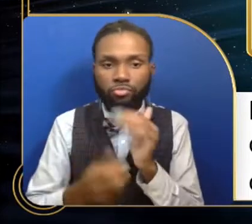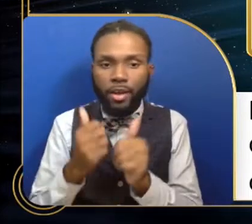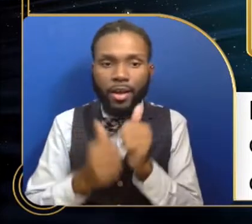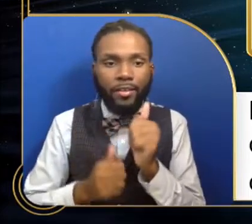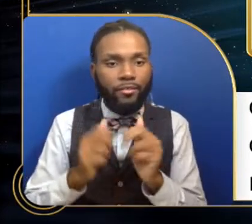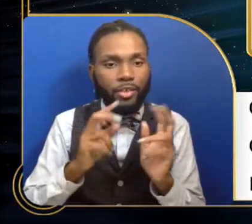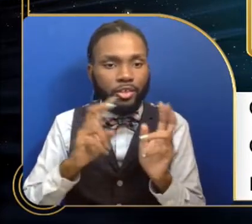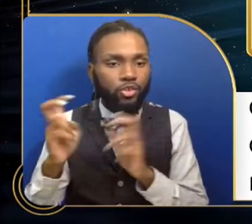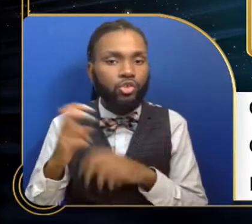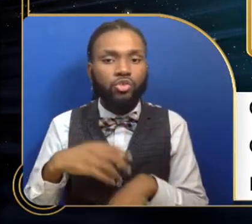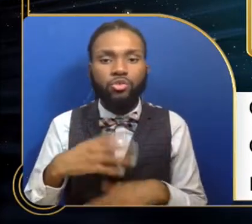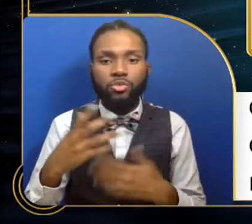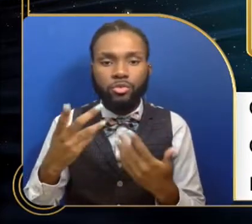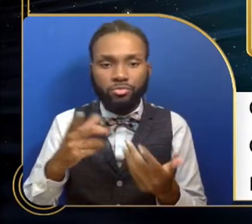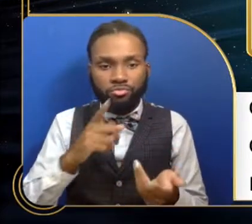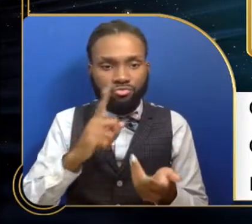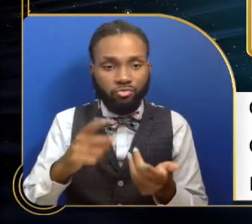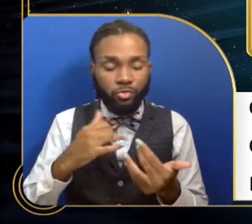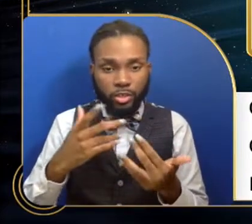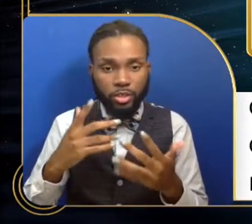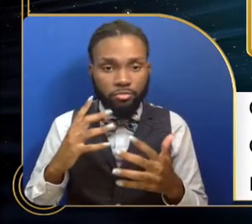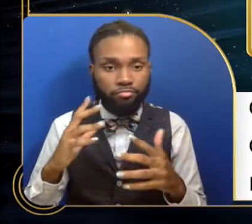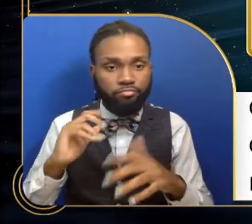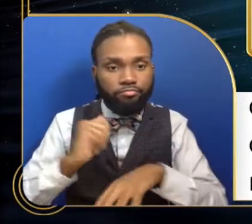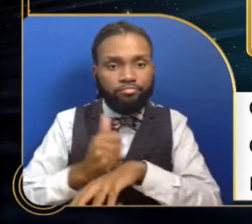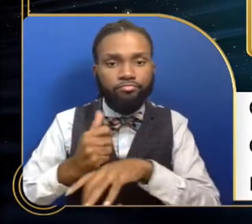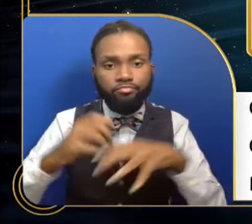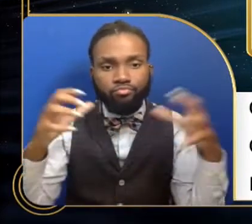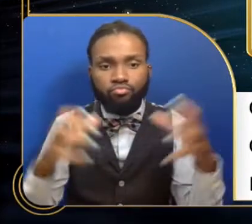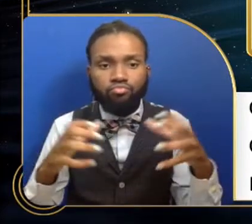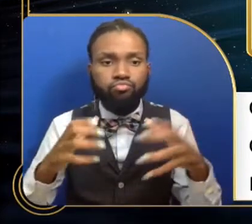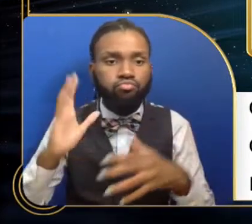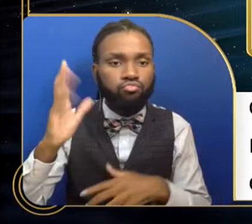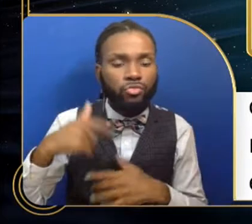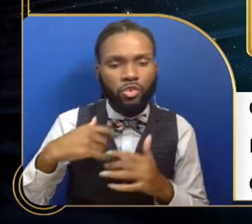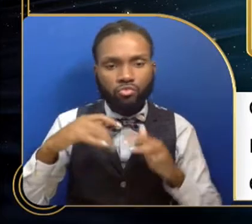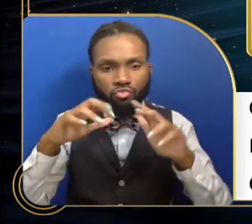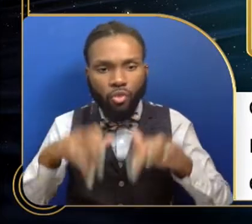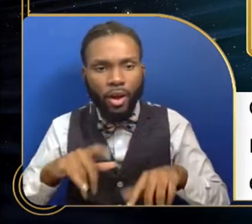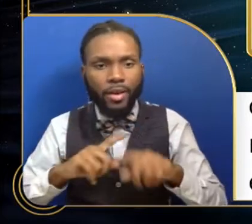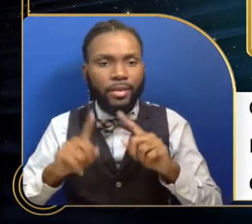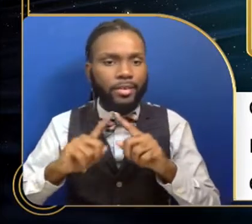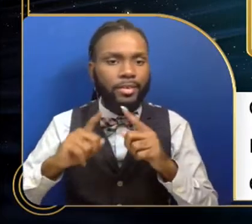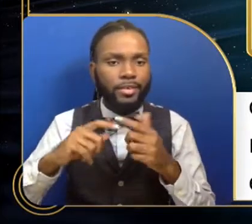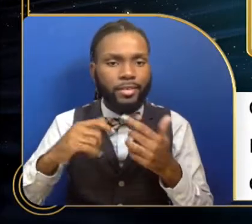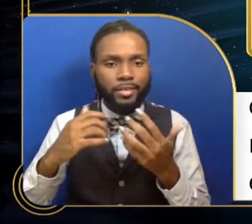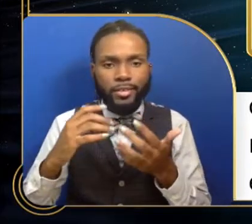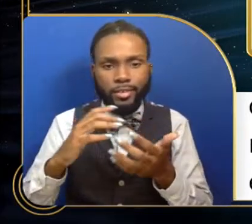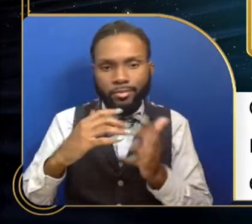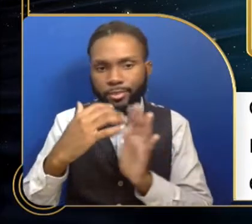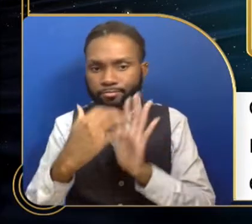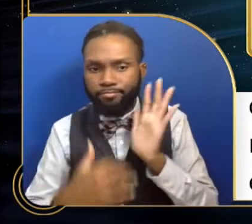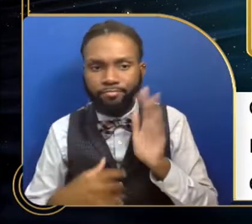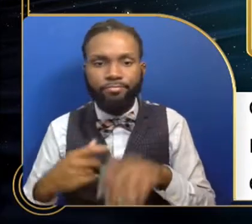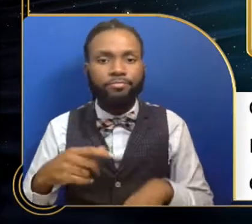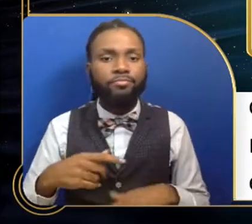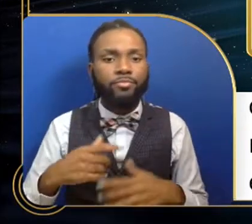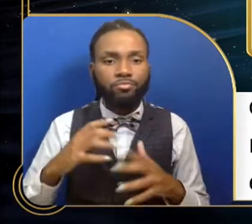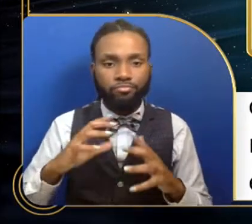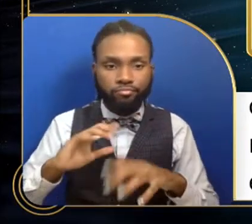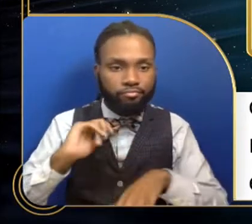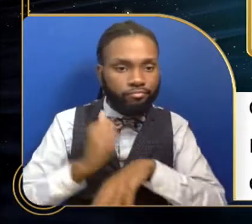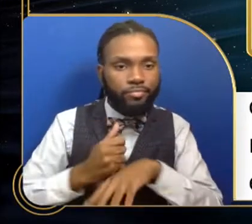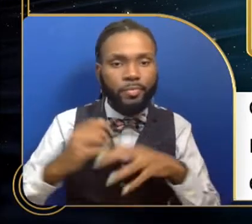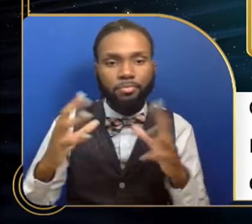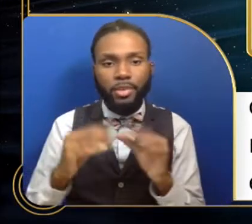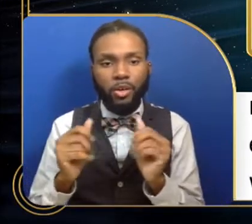pulling together speak-outs, writing op-ed pieces, organizing advocates, getting meetings with policymakers